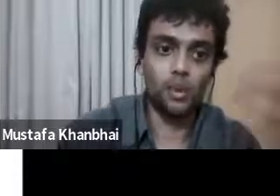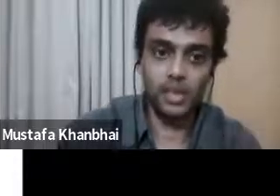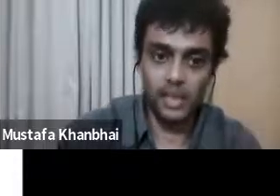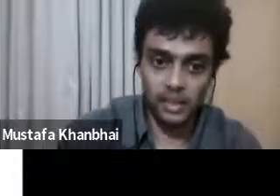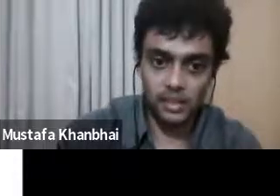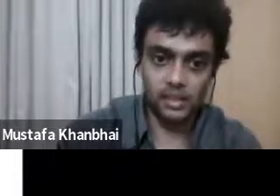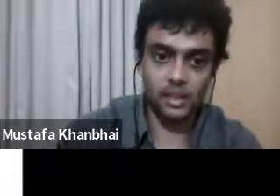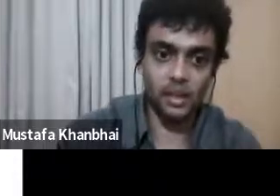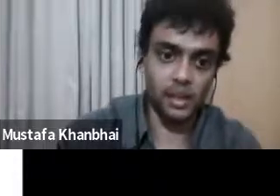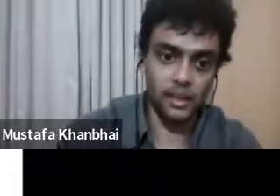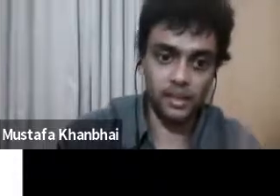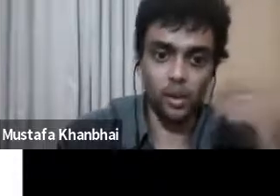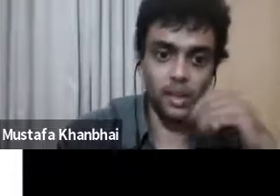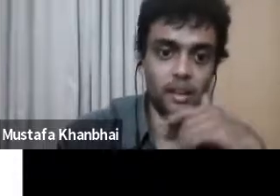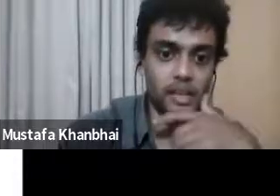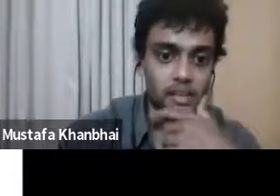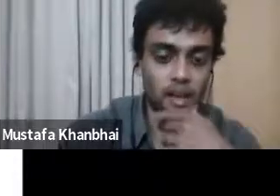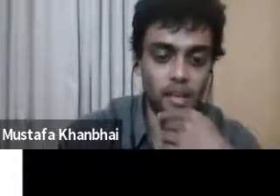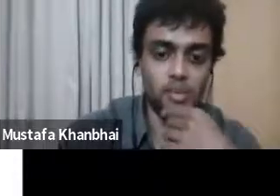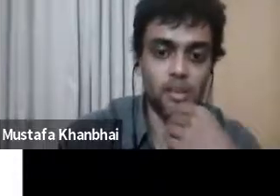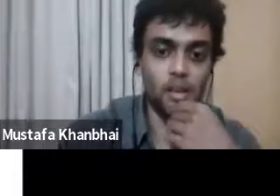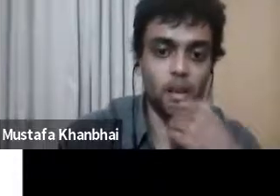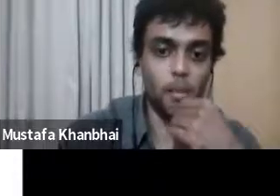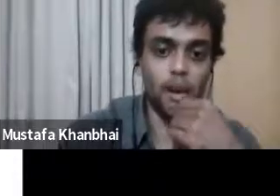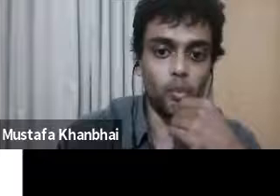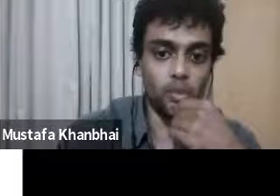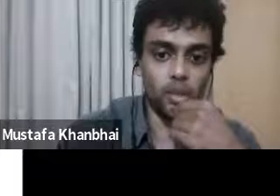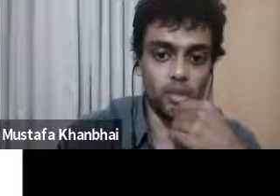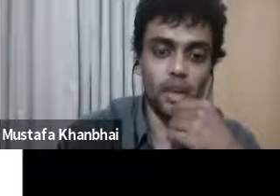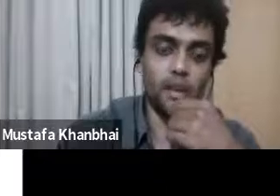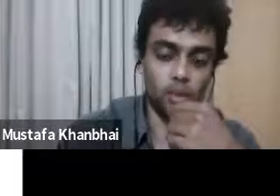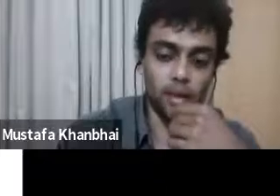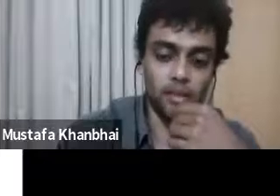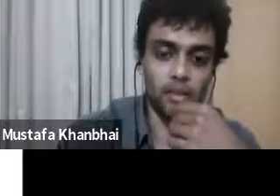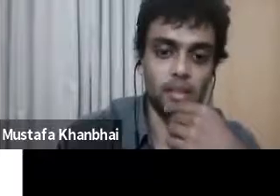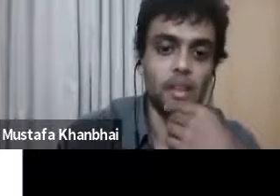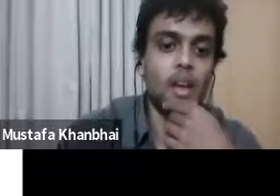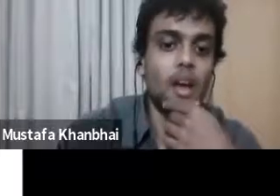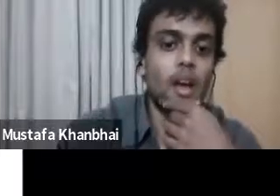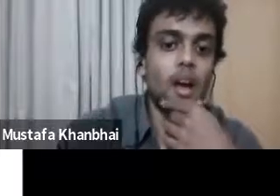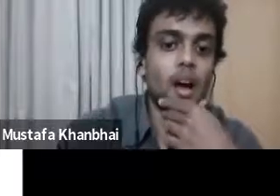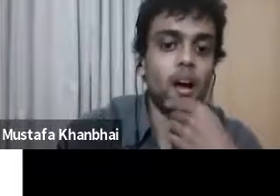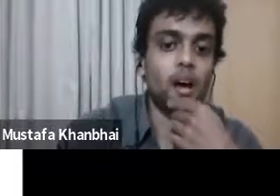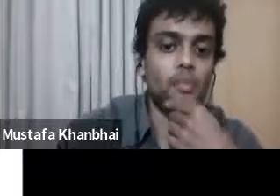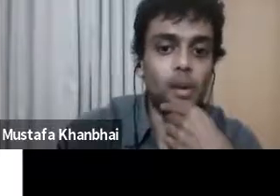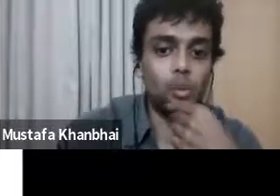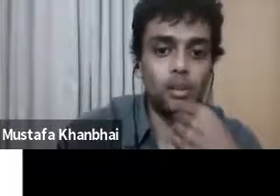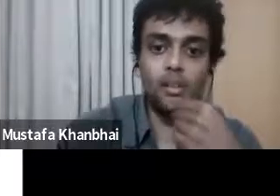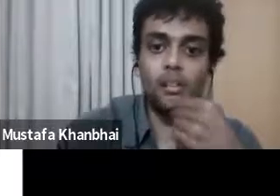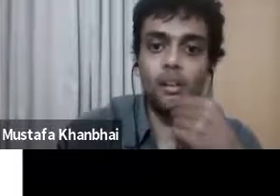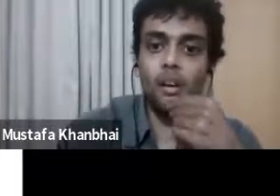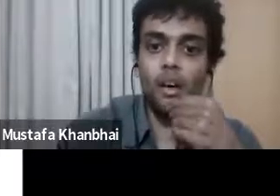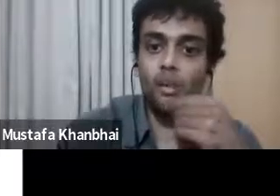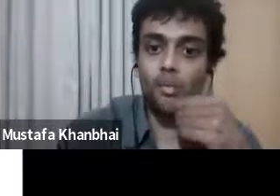So books like this, like The Oriental Races and Tribes by William Johnson and William Henderson, they